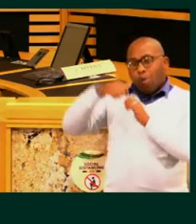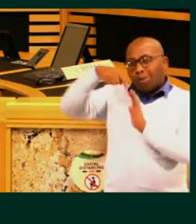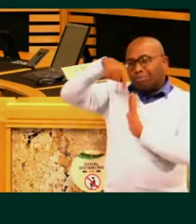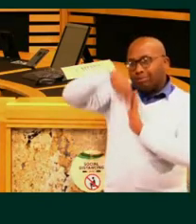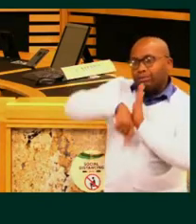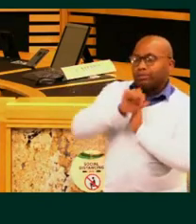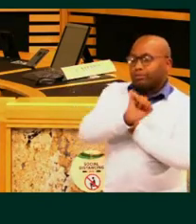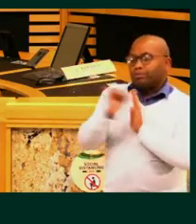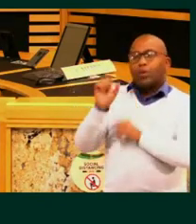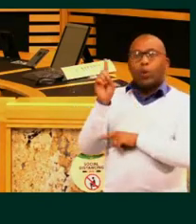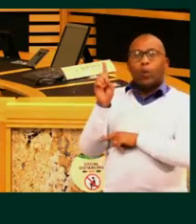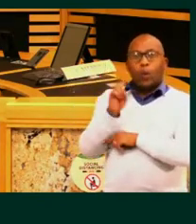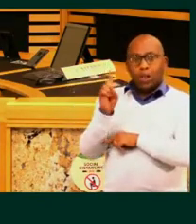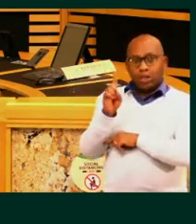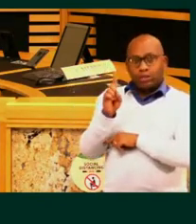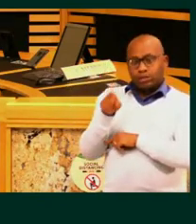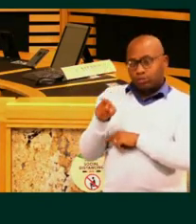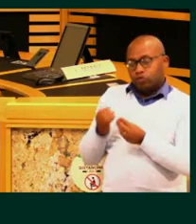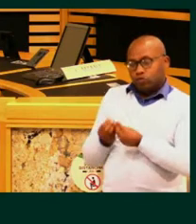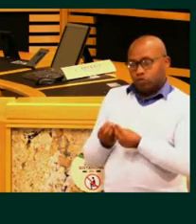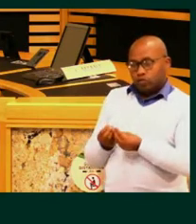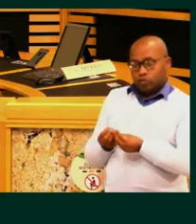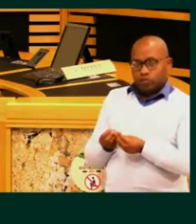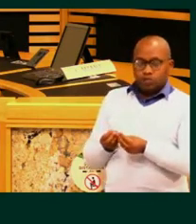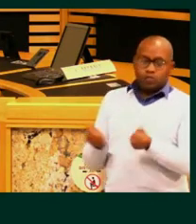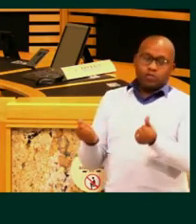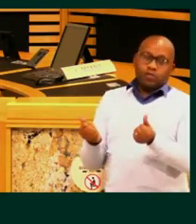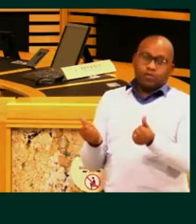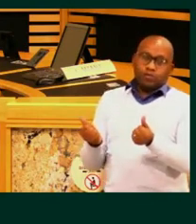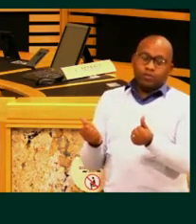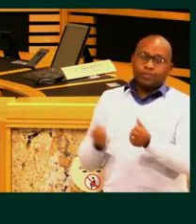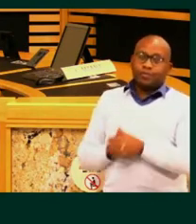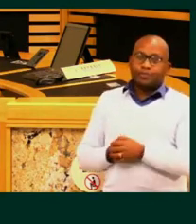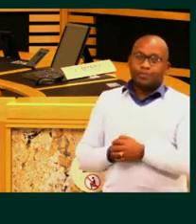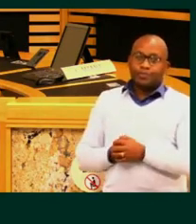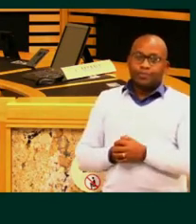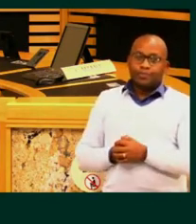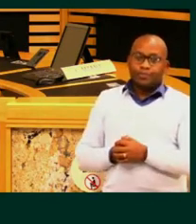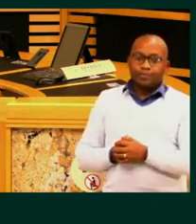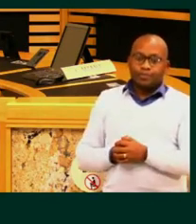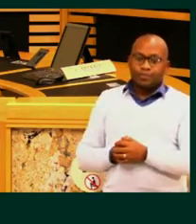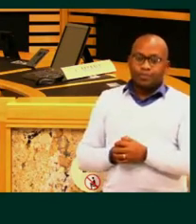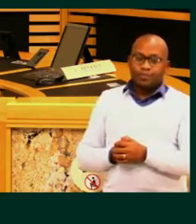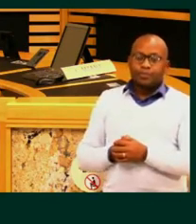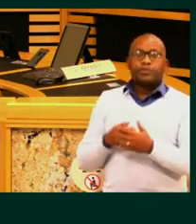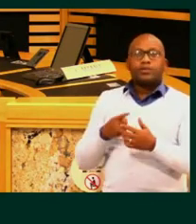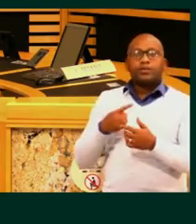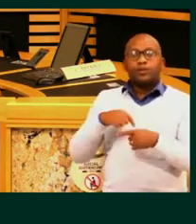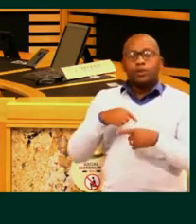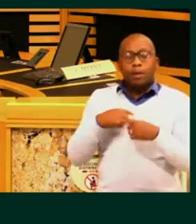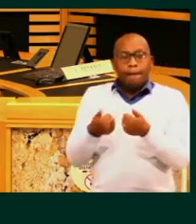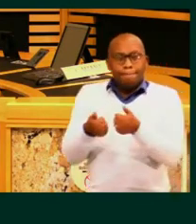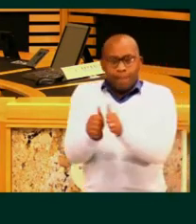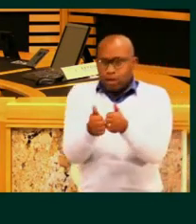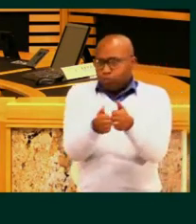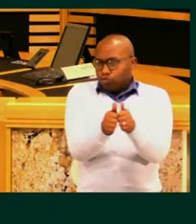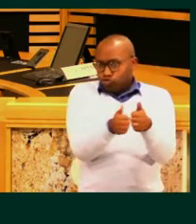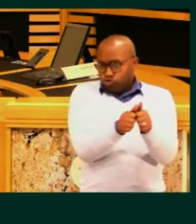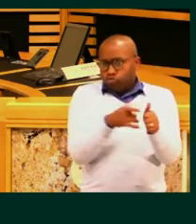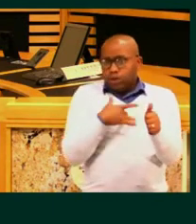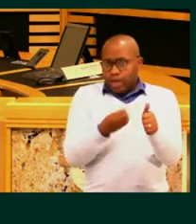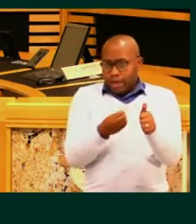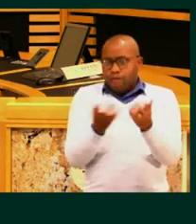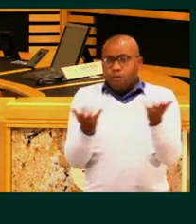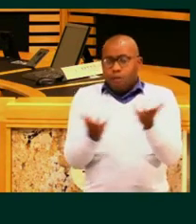societal reintegration we ensure a comprehensive approach on Partnerships collaborations with the NGS civil